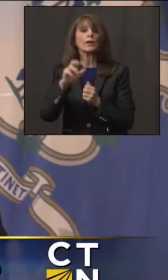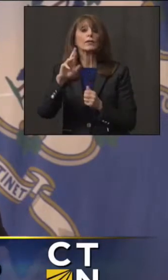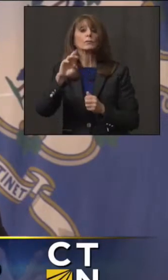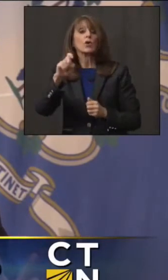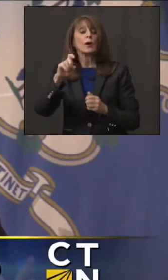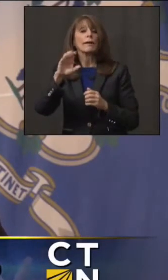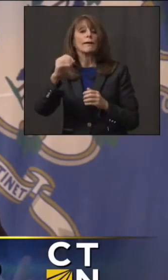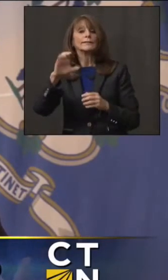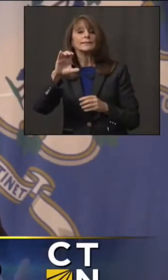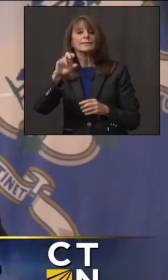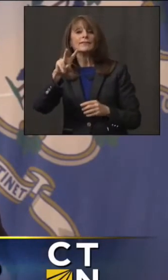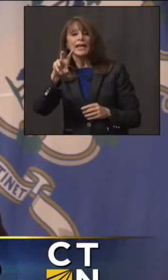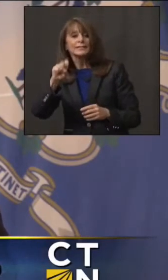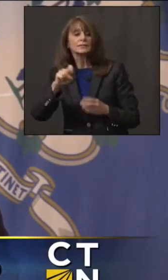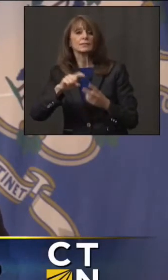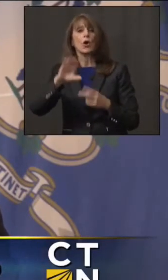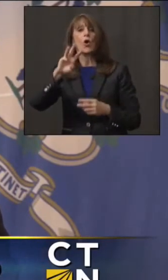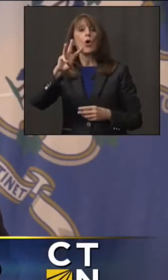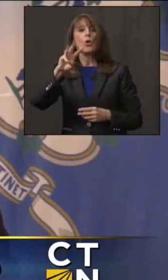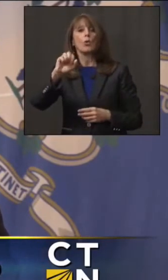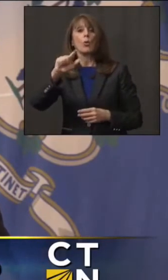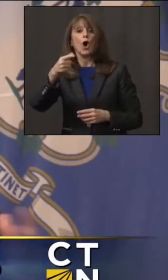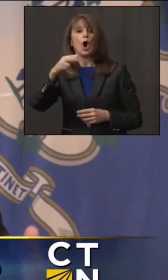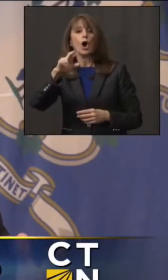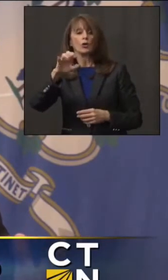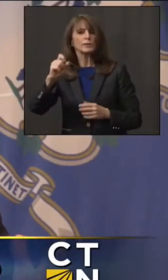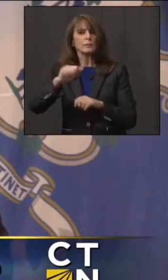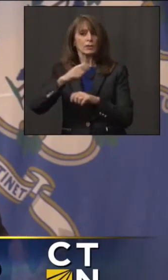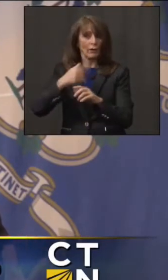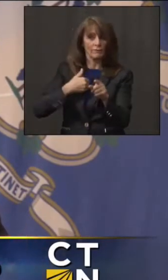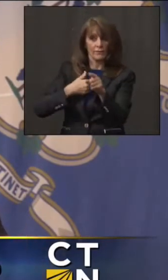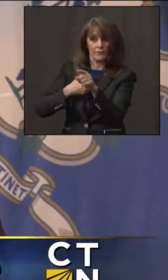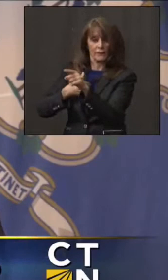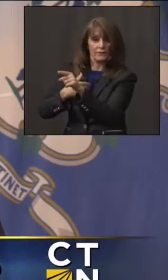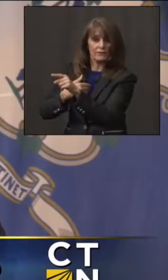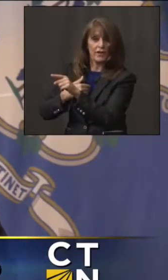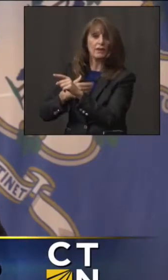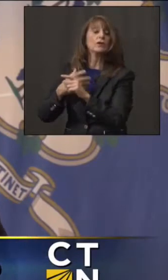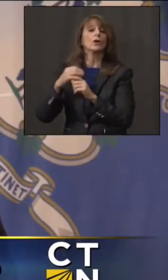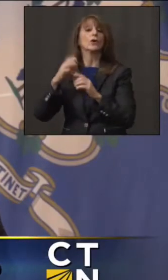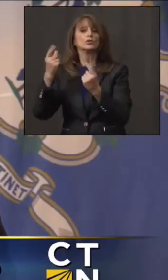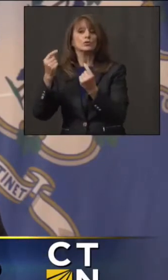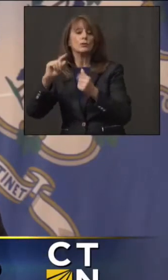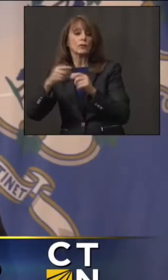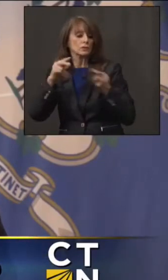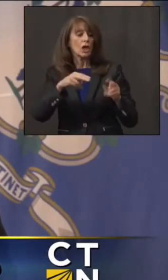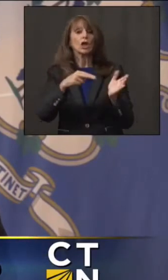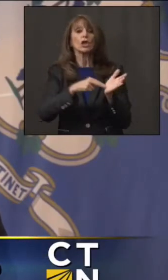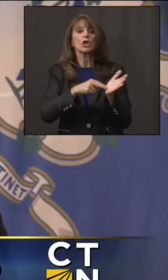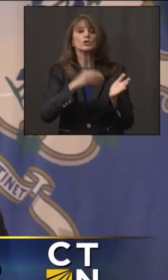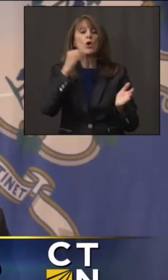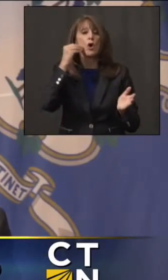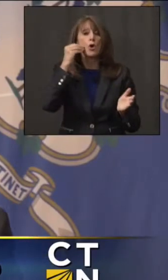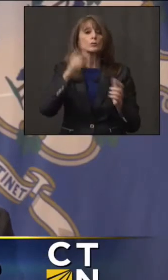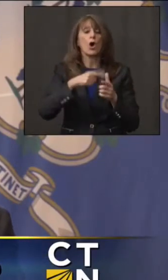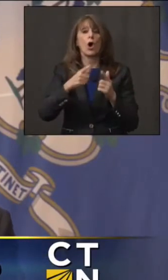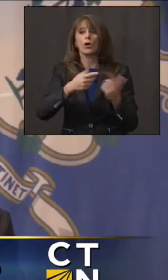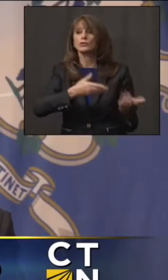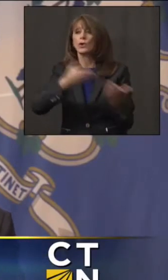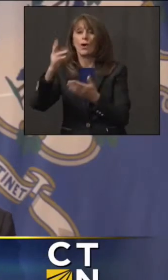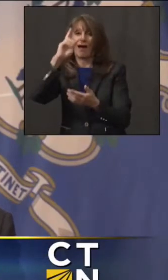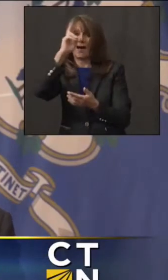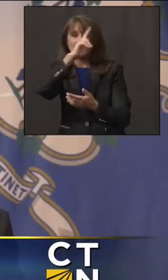Walgreens, making sure that they have the distribution in place, focused on nursing homes, and we also can get that out to the hospitals. So